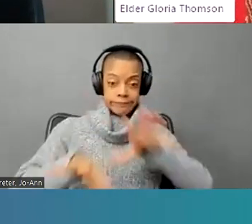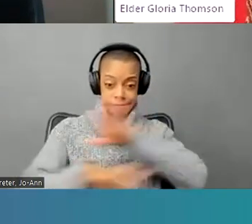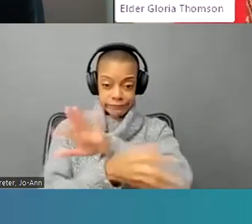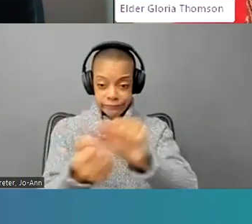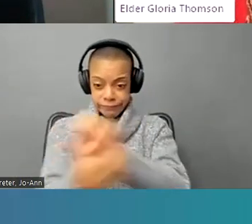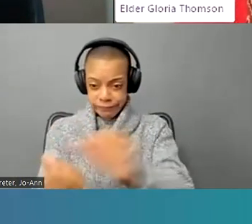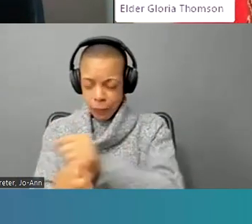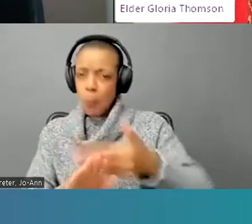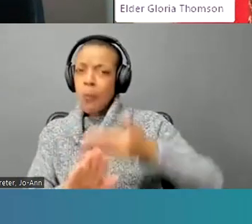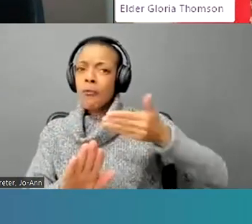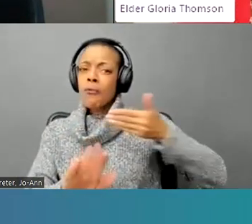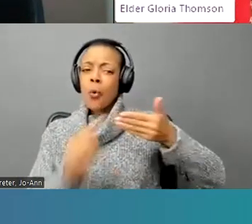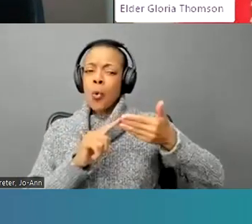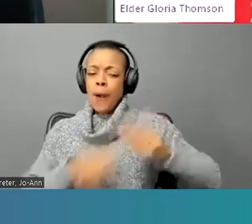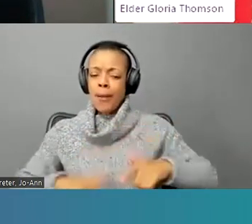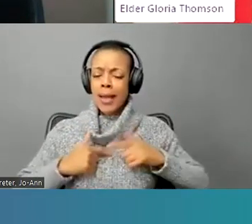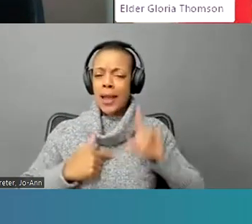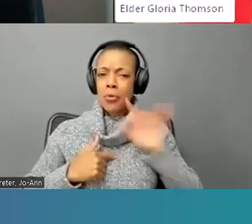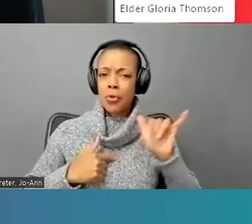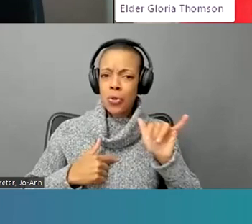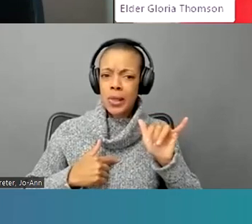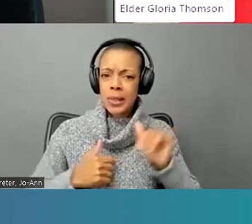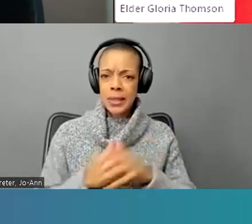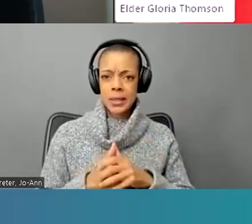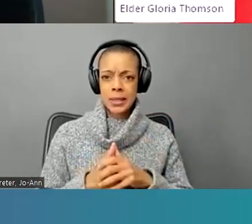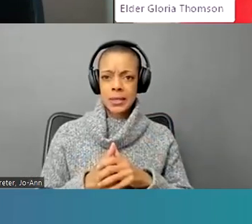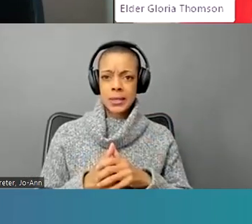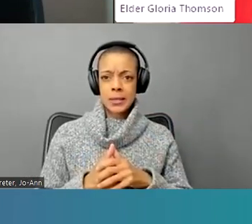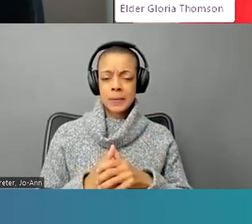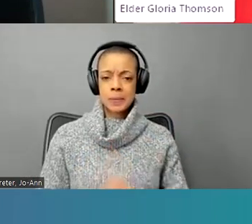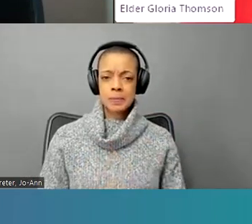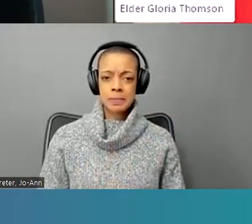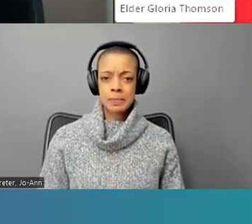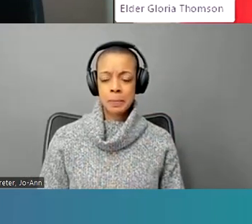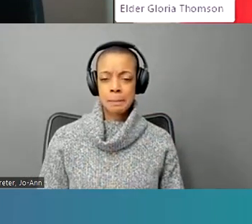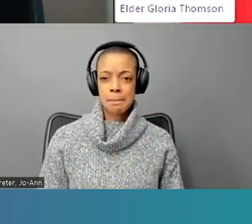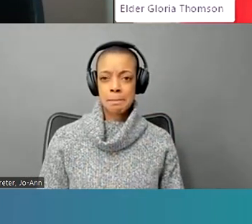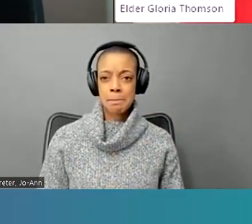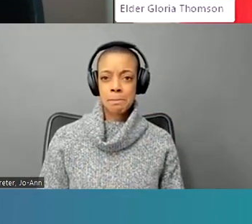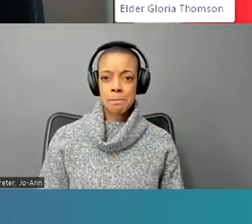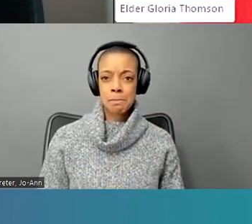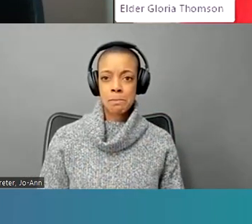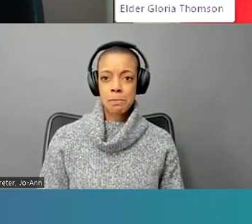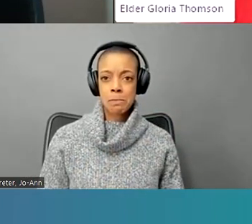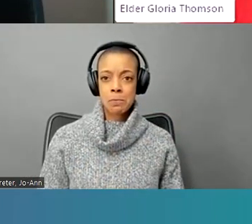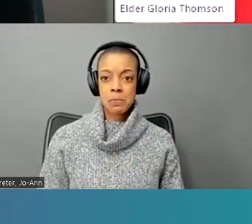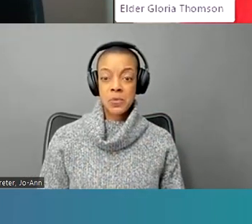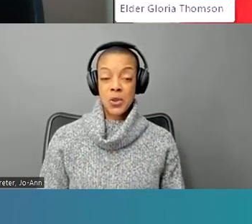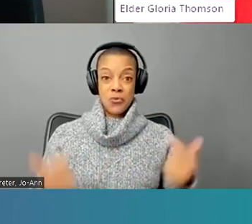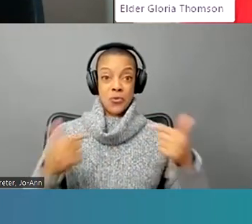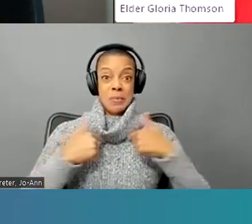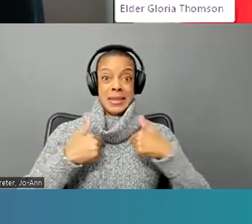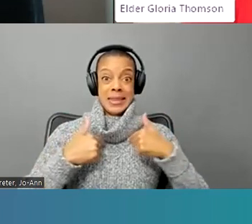I have to me, what life was before colonization was